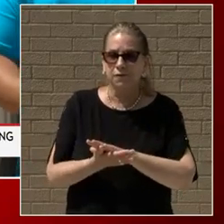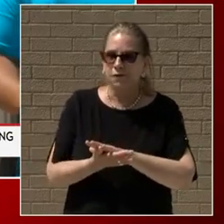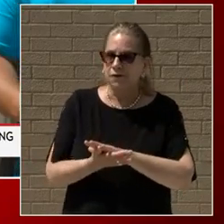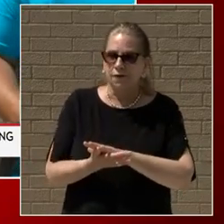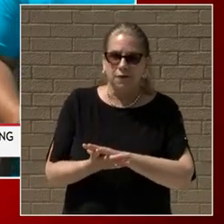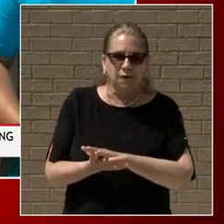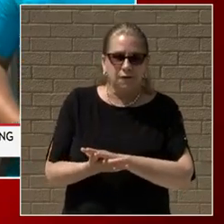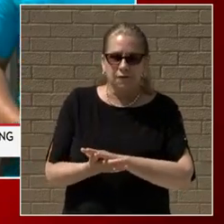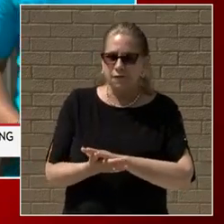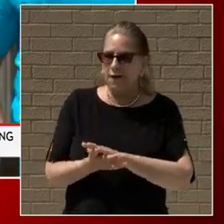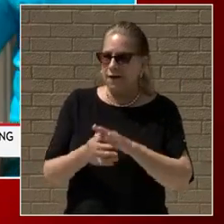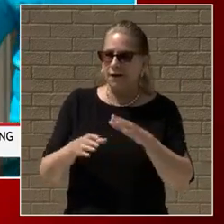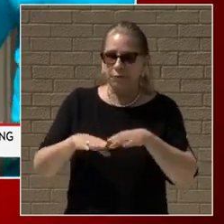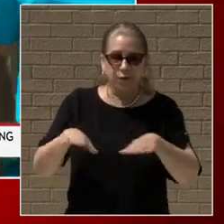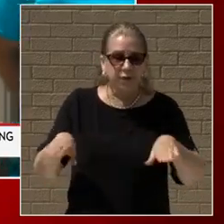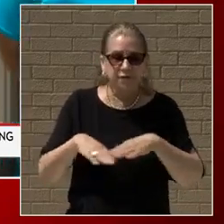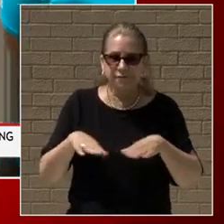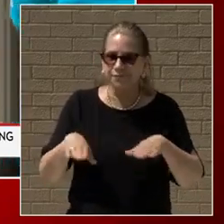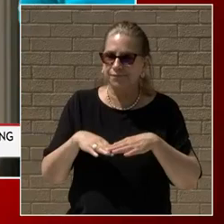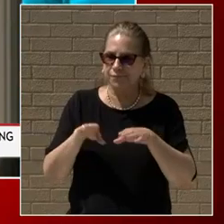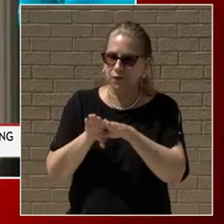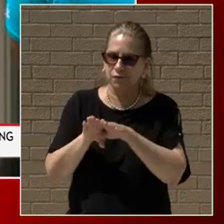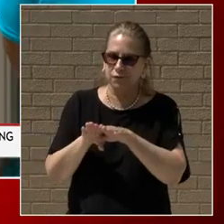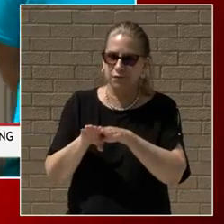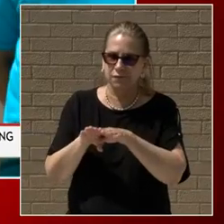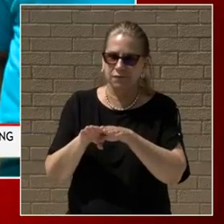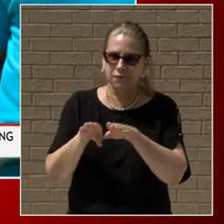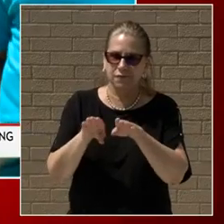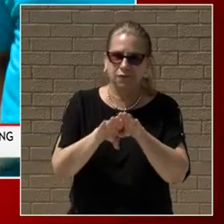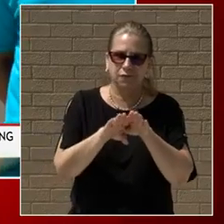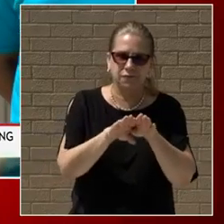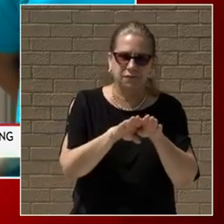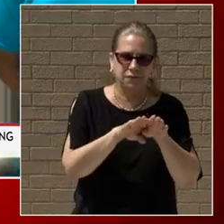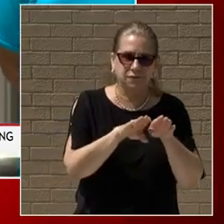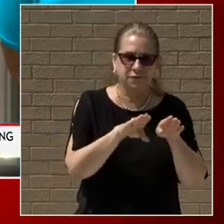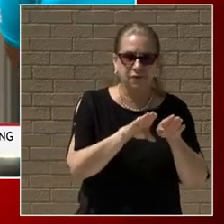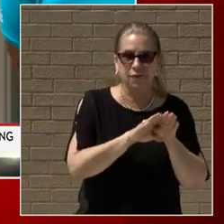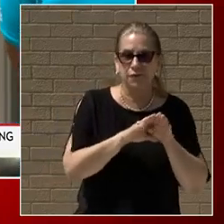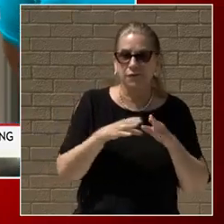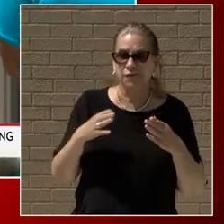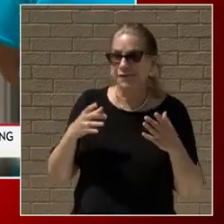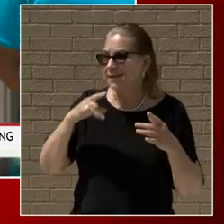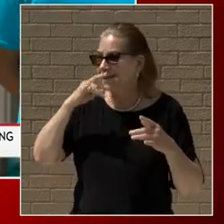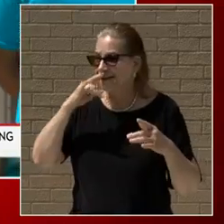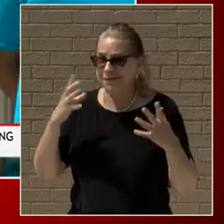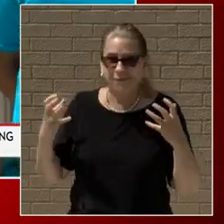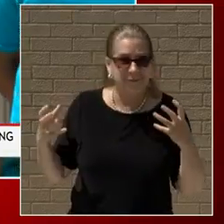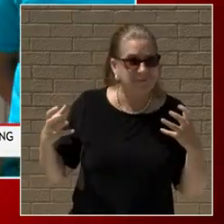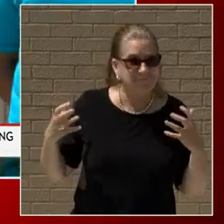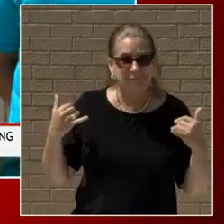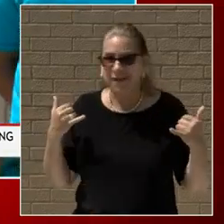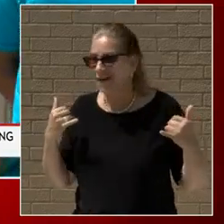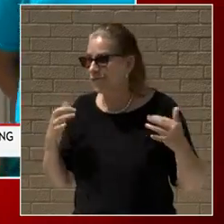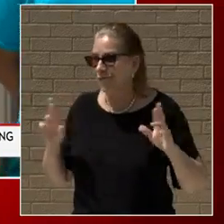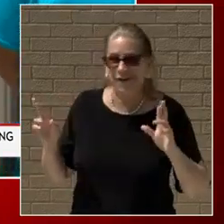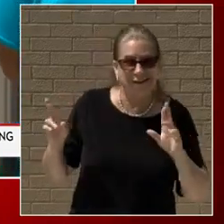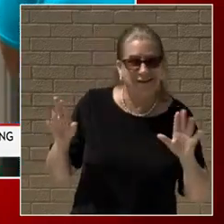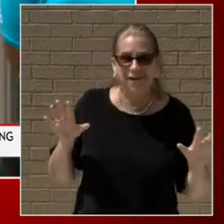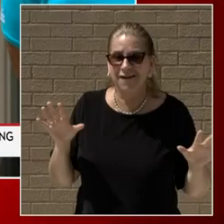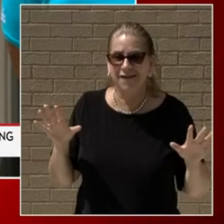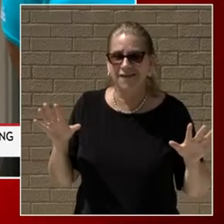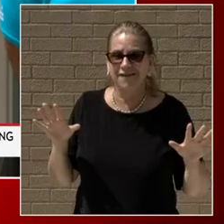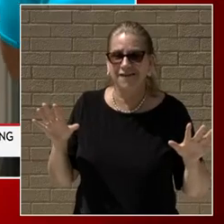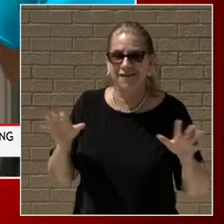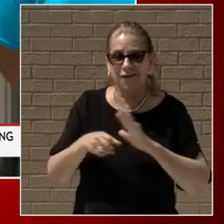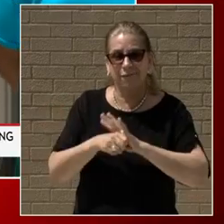pools and schools were sparkling and ready for kids and families and exercise and fun, but